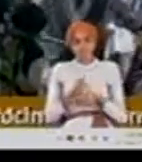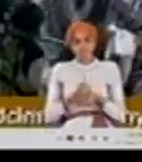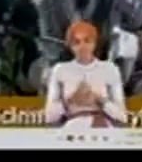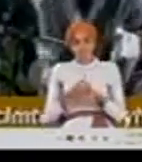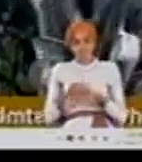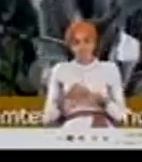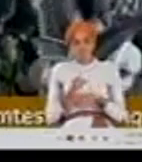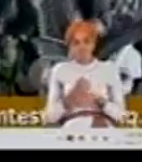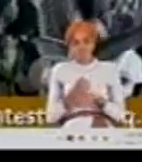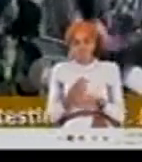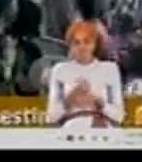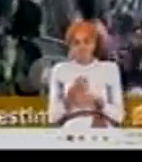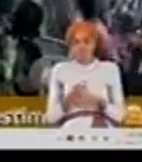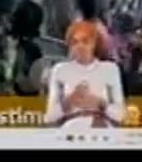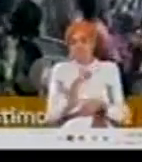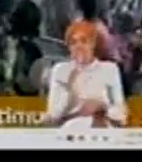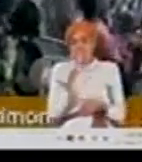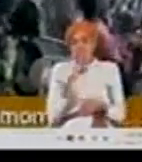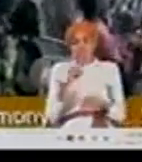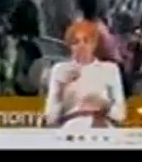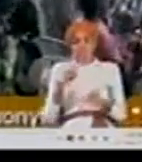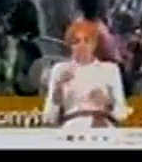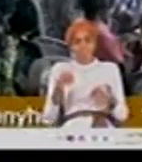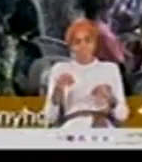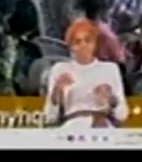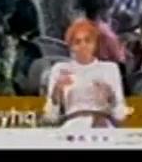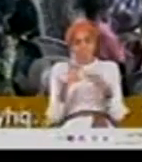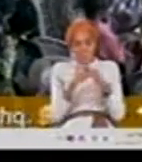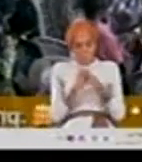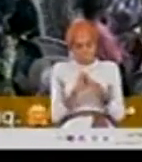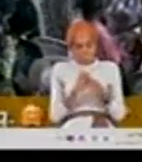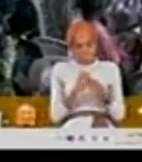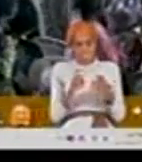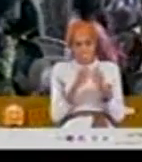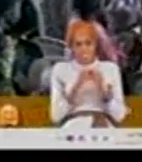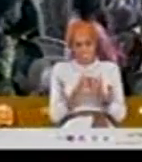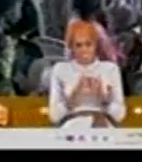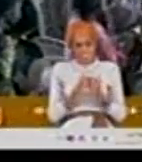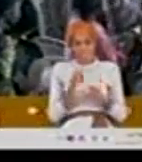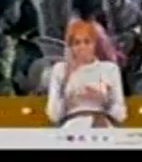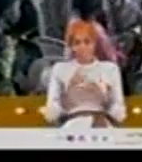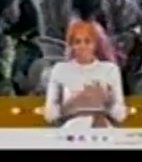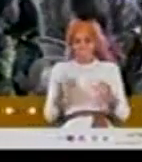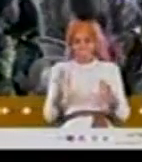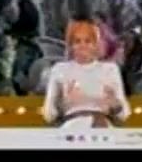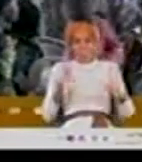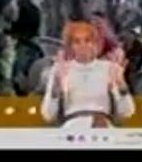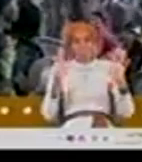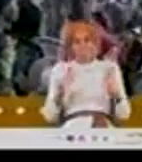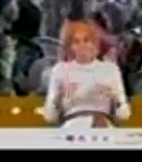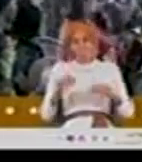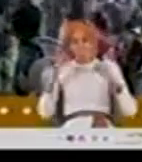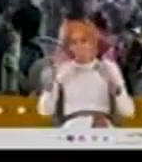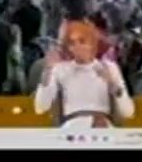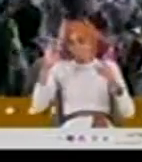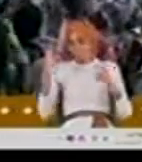of God what a wonderful God we serve what a wonderful God we